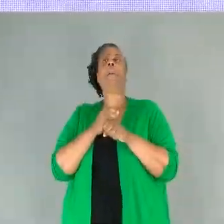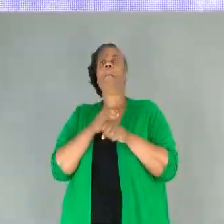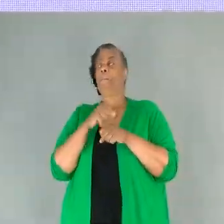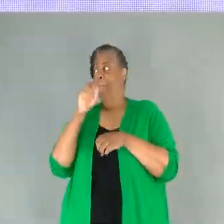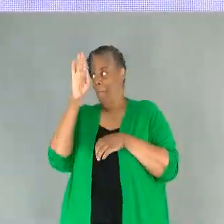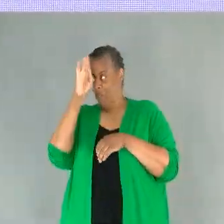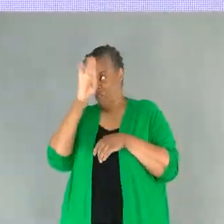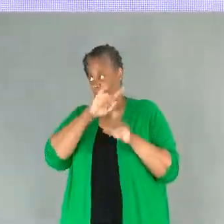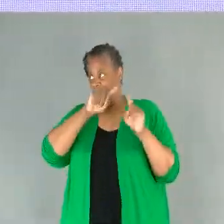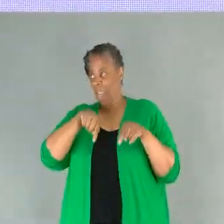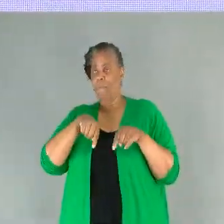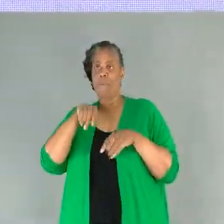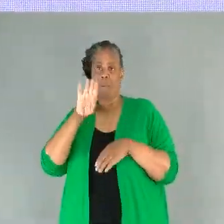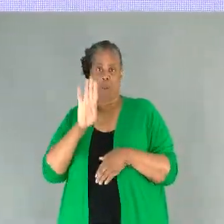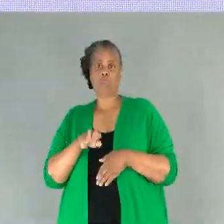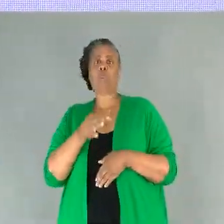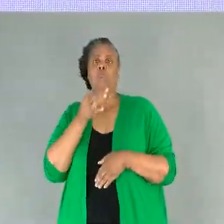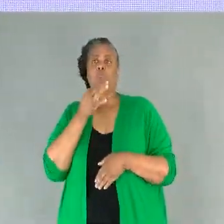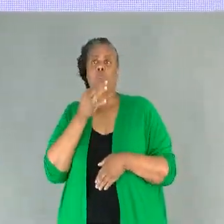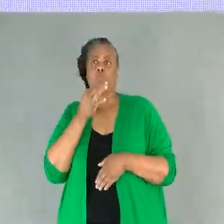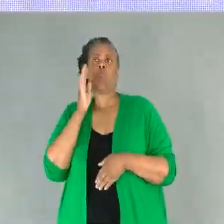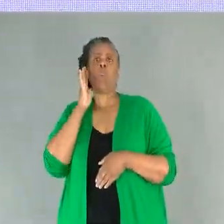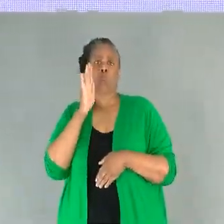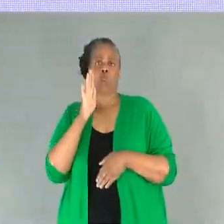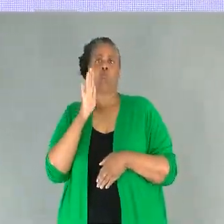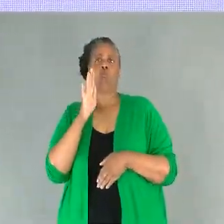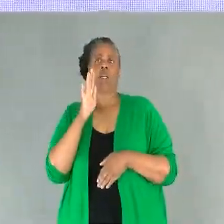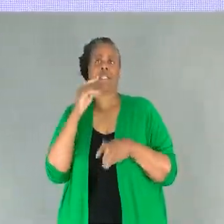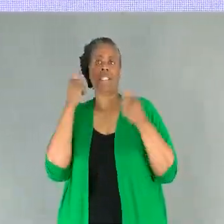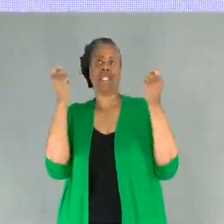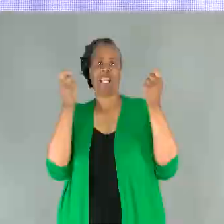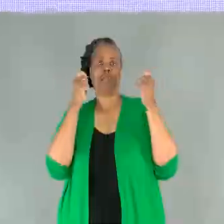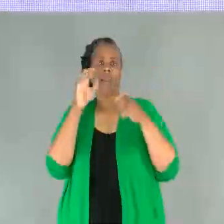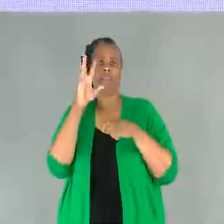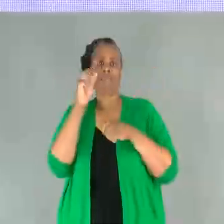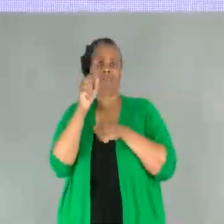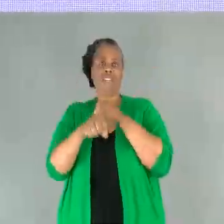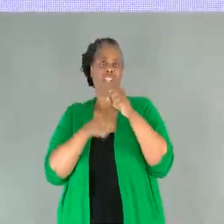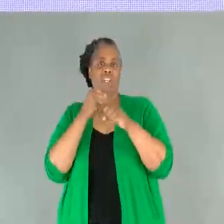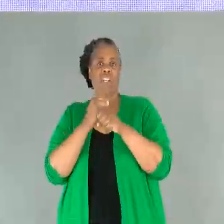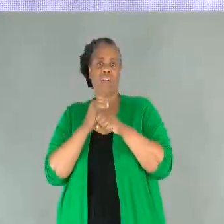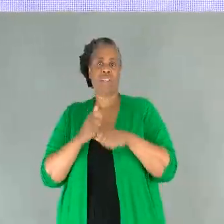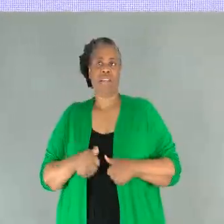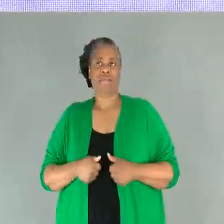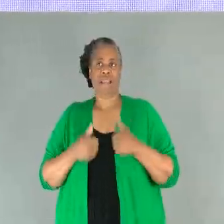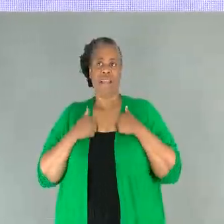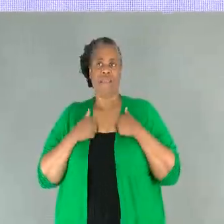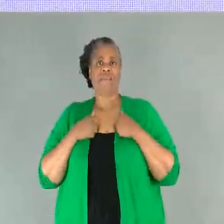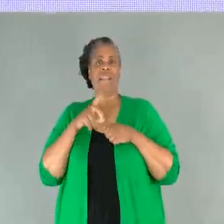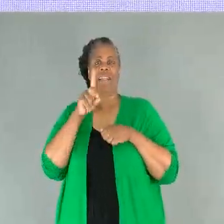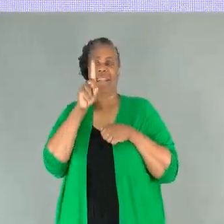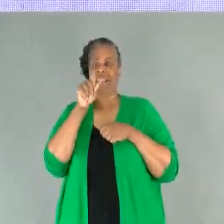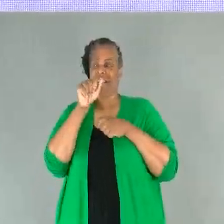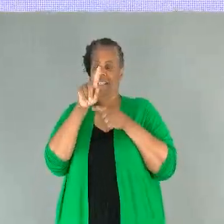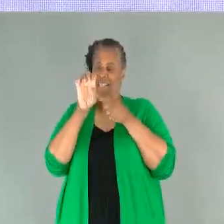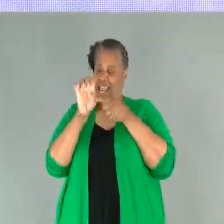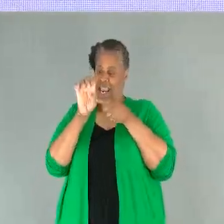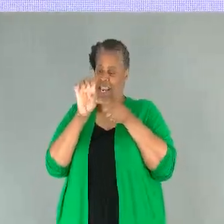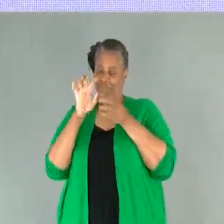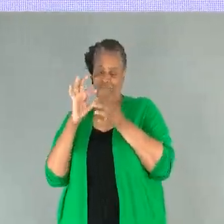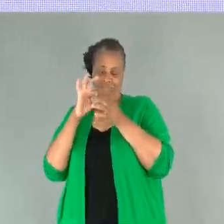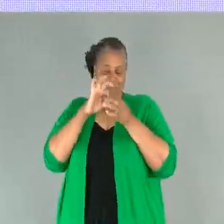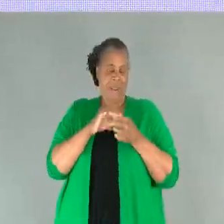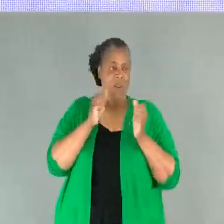I'll be celebrating 50 years of life. The date on the back of his jacket has nothing to